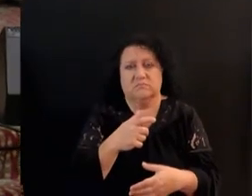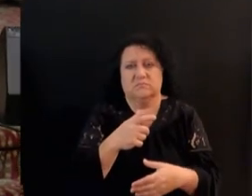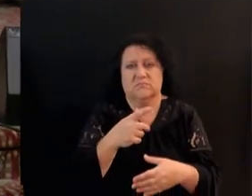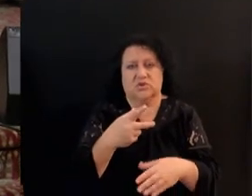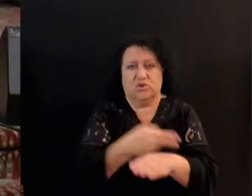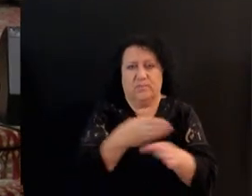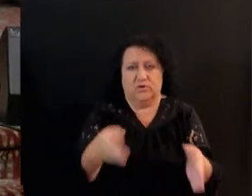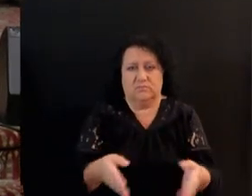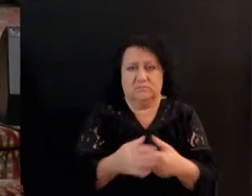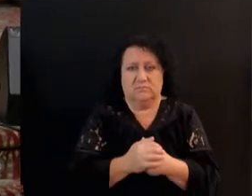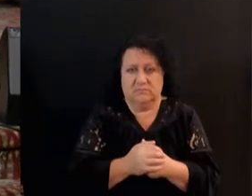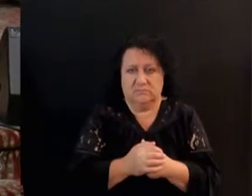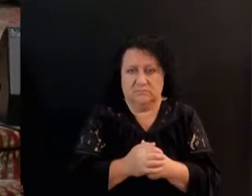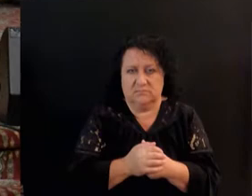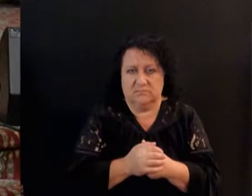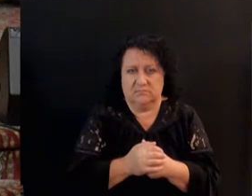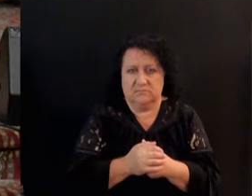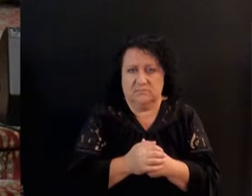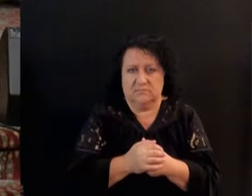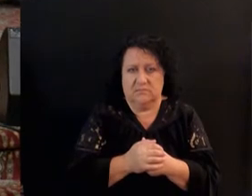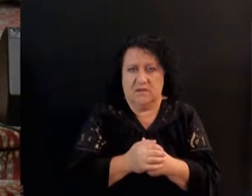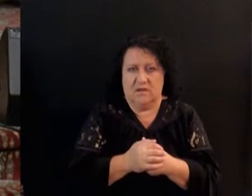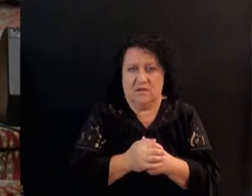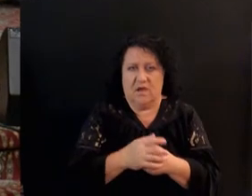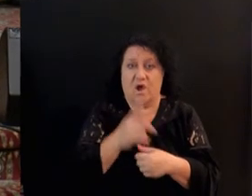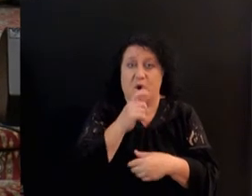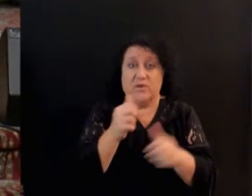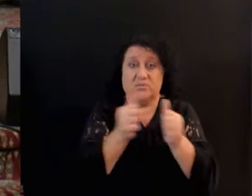is with me even in the midst of that valley? The shepherd.